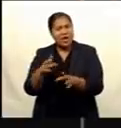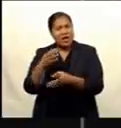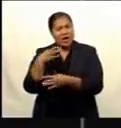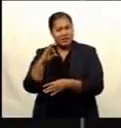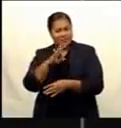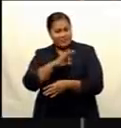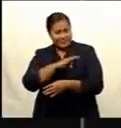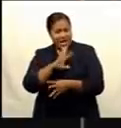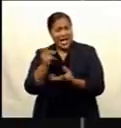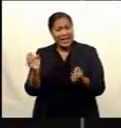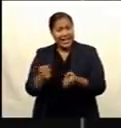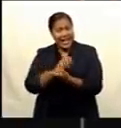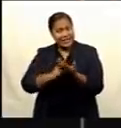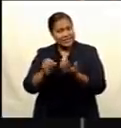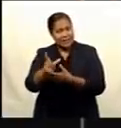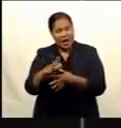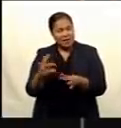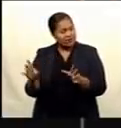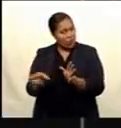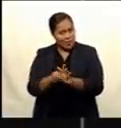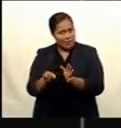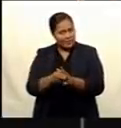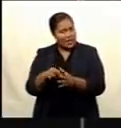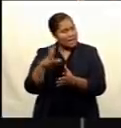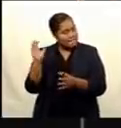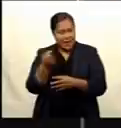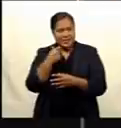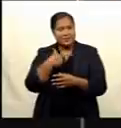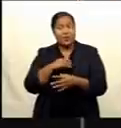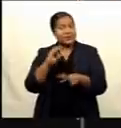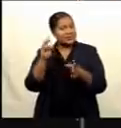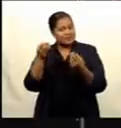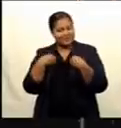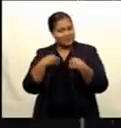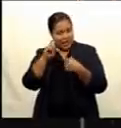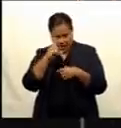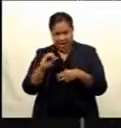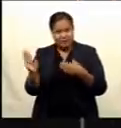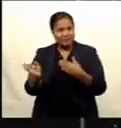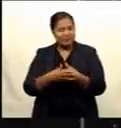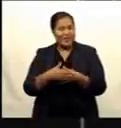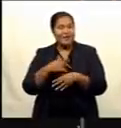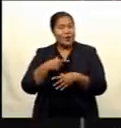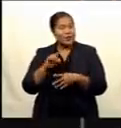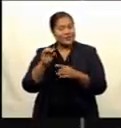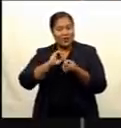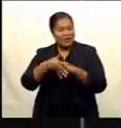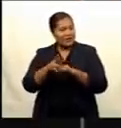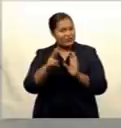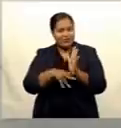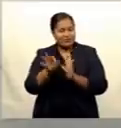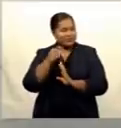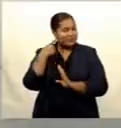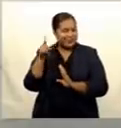or otherwise risk being closed down as the fight against COVID-19 continues. Christiana Uluwai